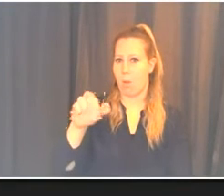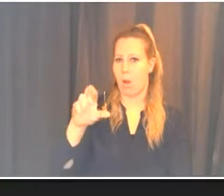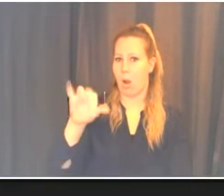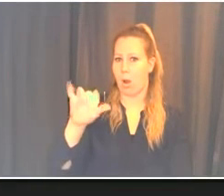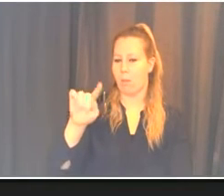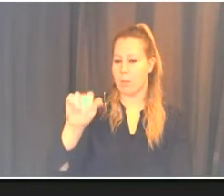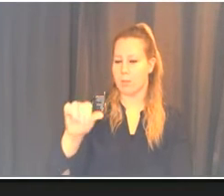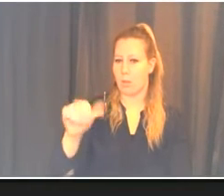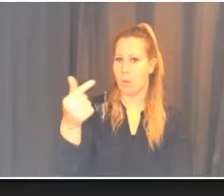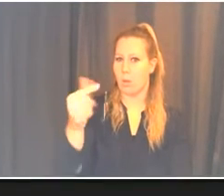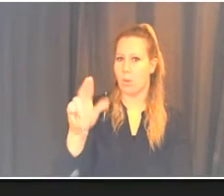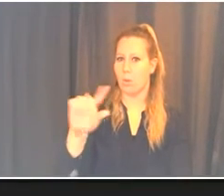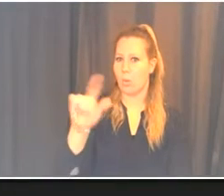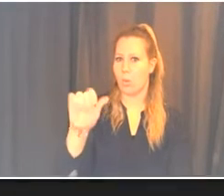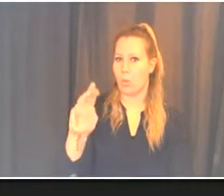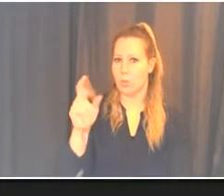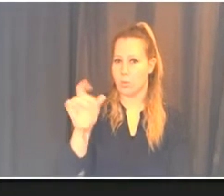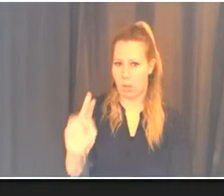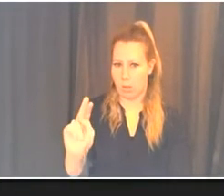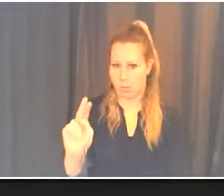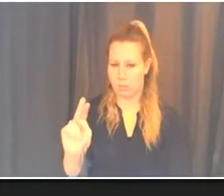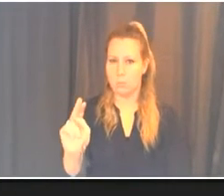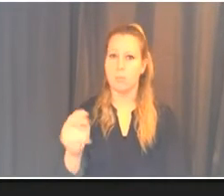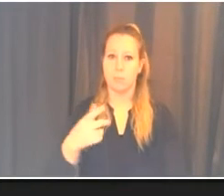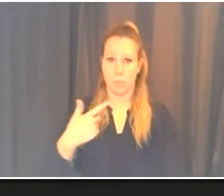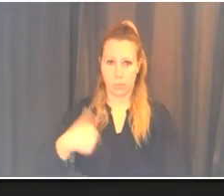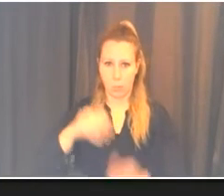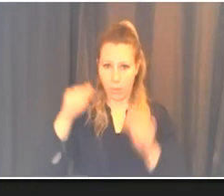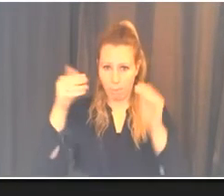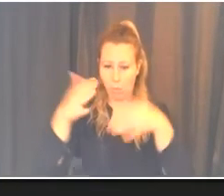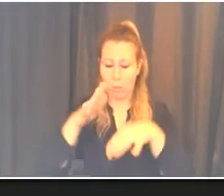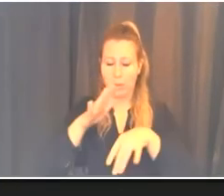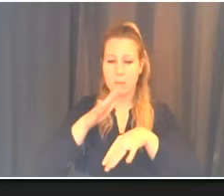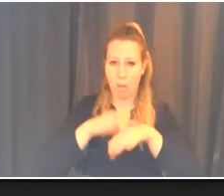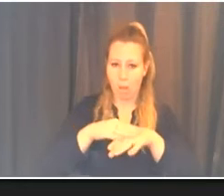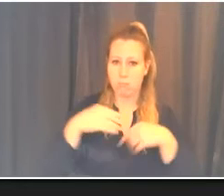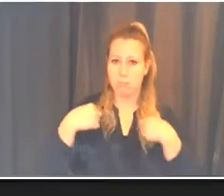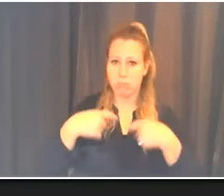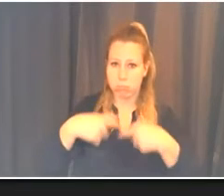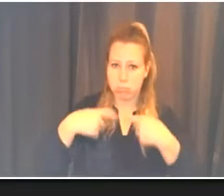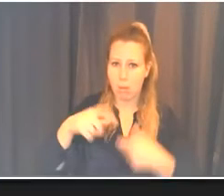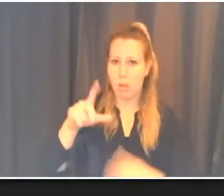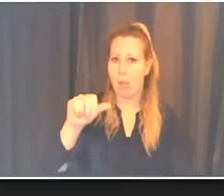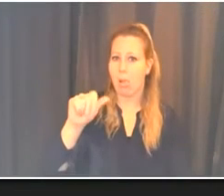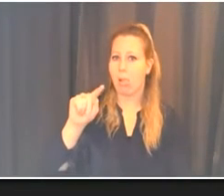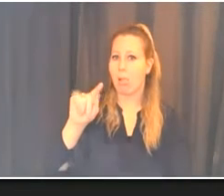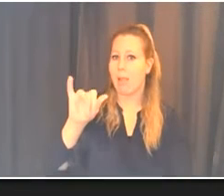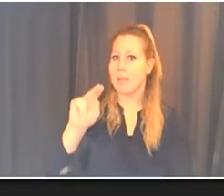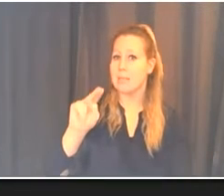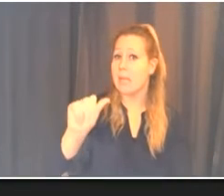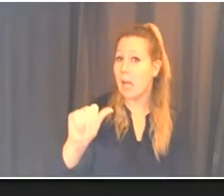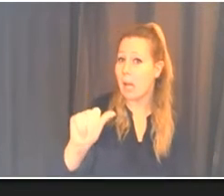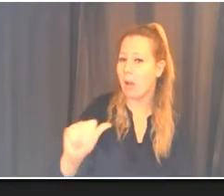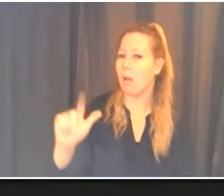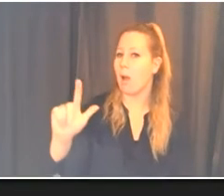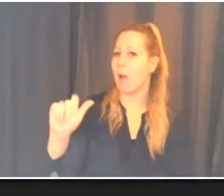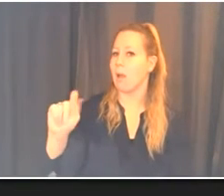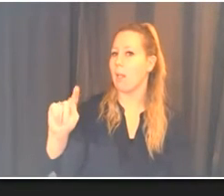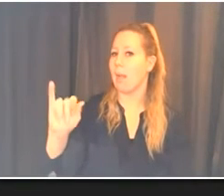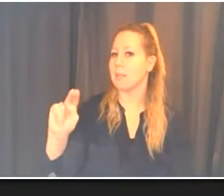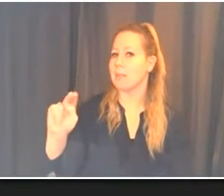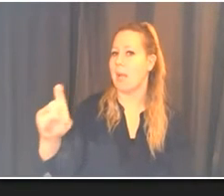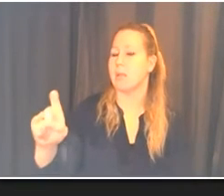24-hour hotline our online chat service emergency shelter and transitional housing have remained fully operational our